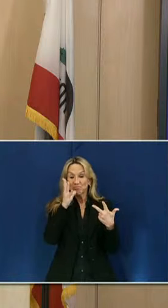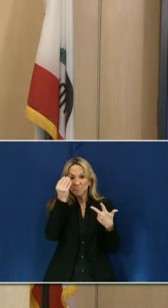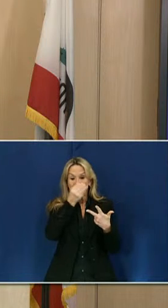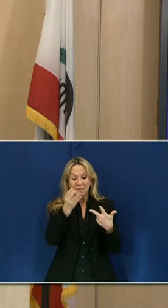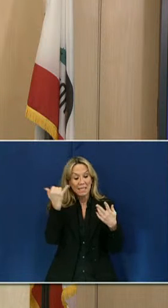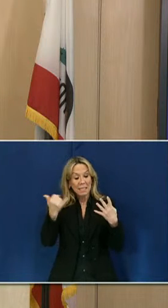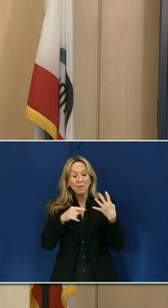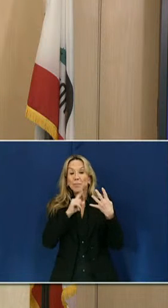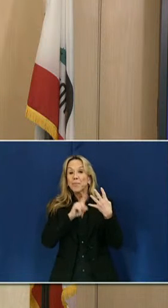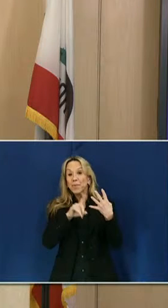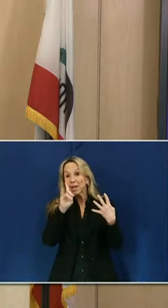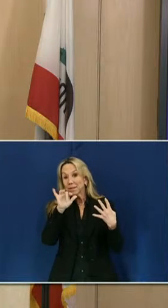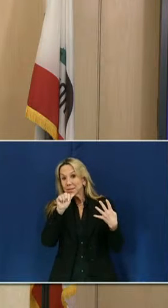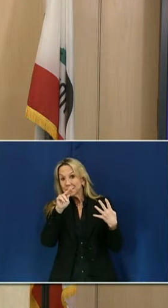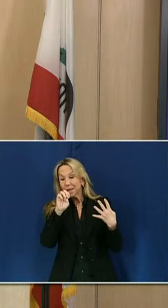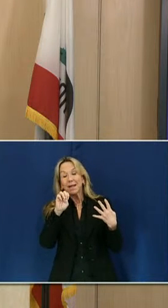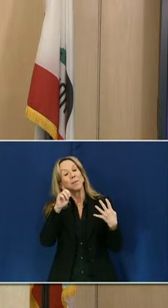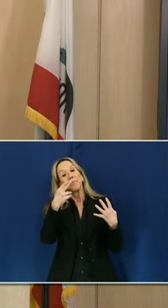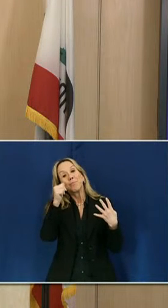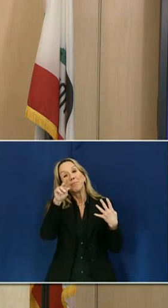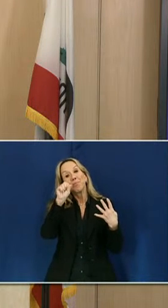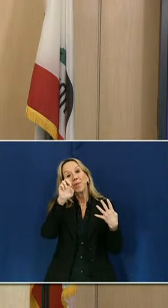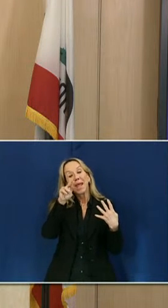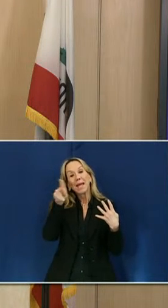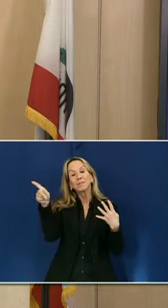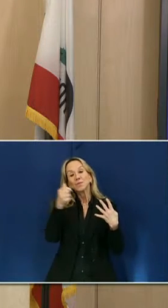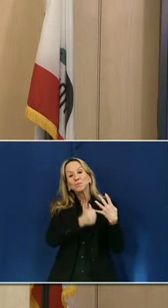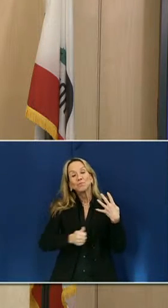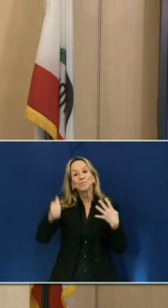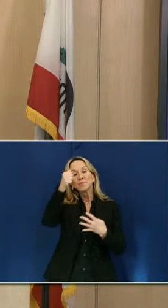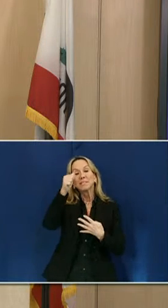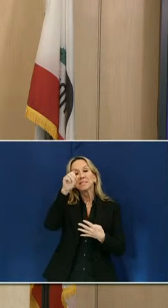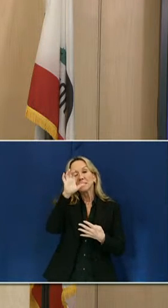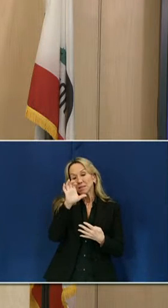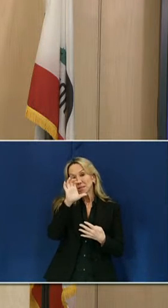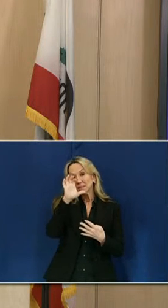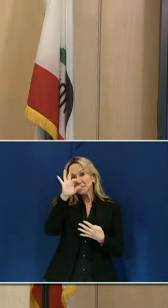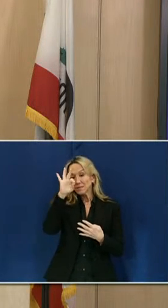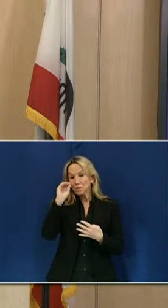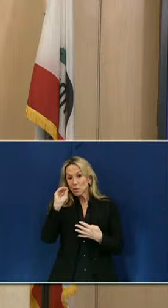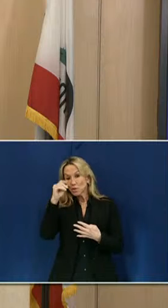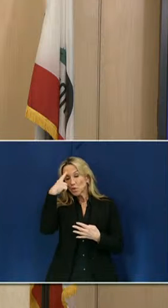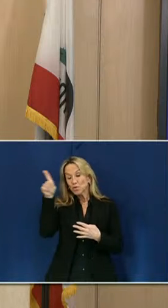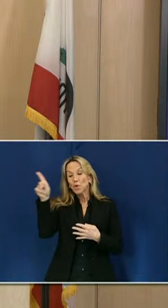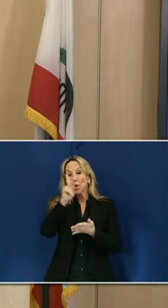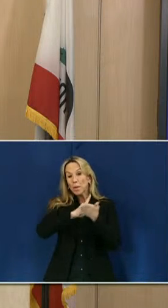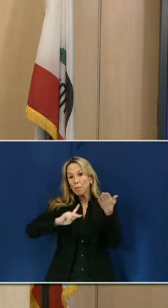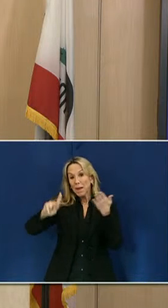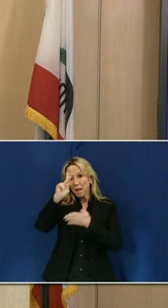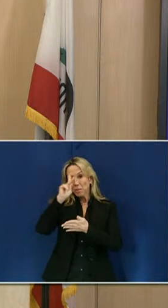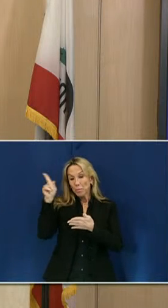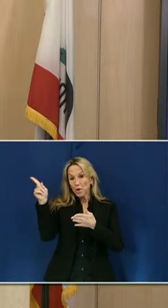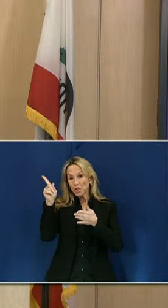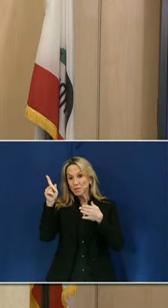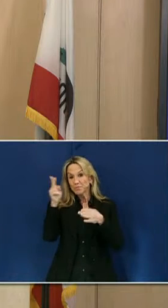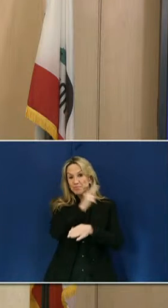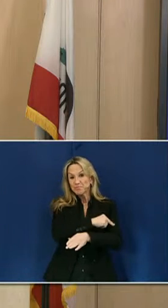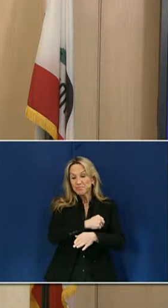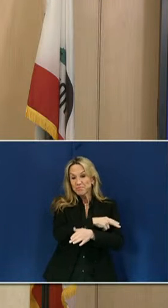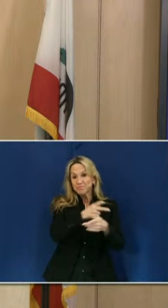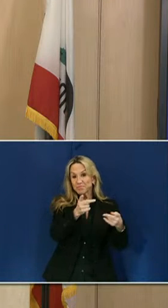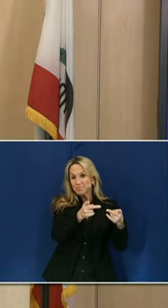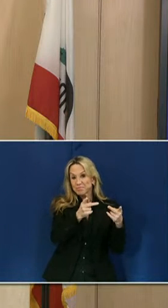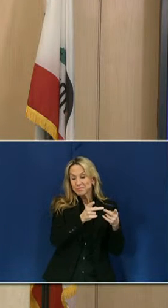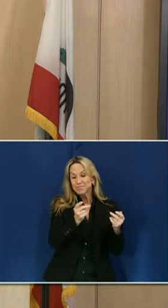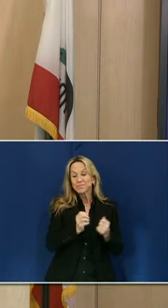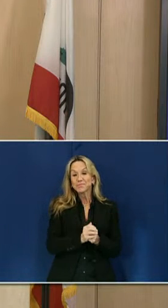Chief Executive Officer of Palomar Health, who will update us on the status of the federal medical station. In addition, we